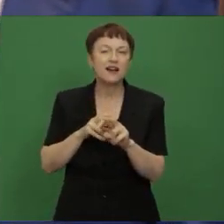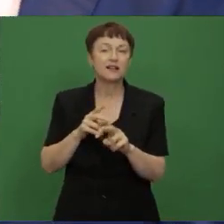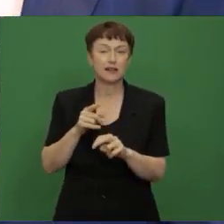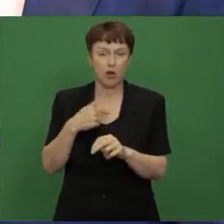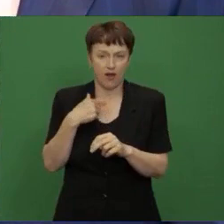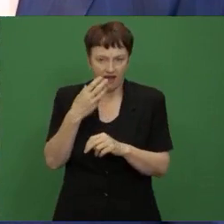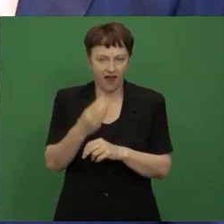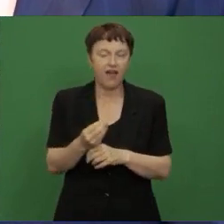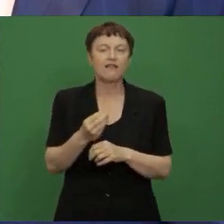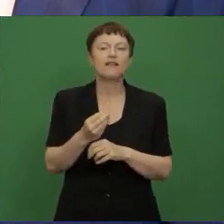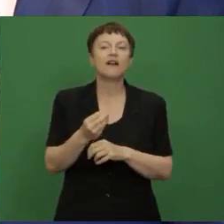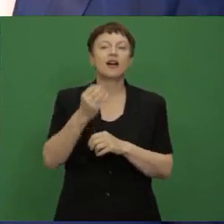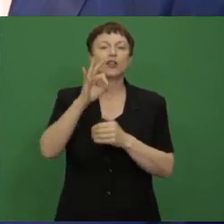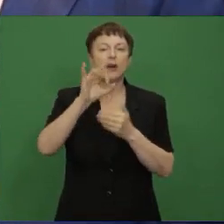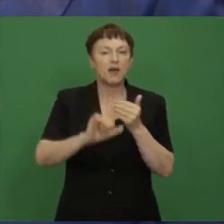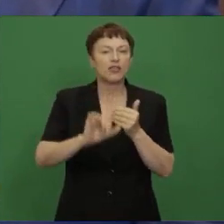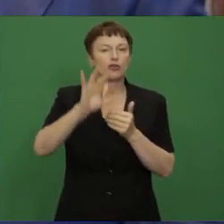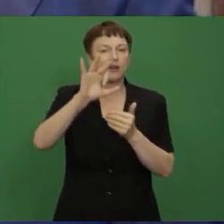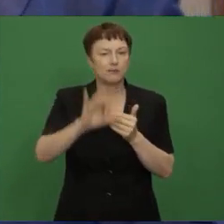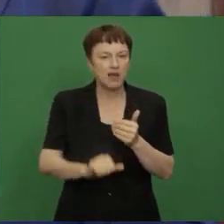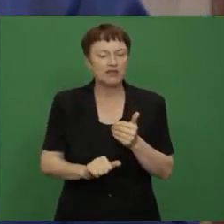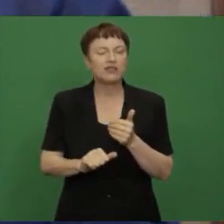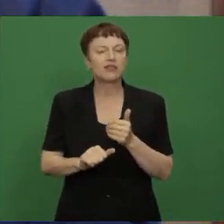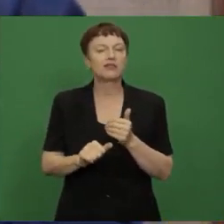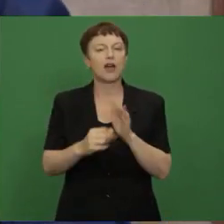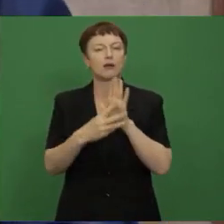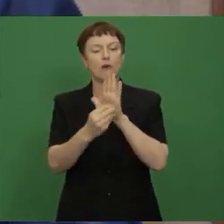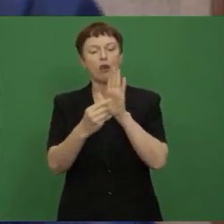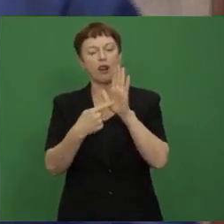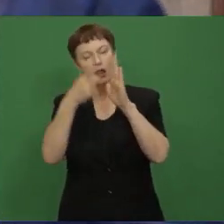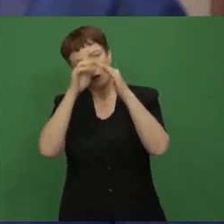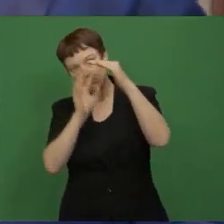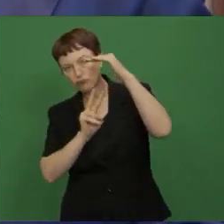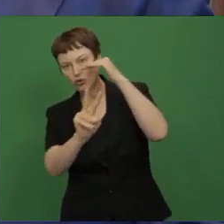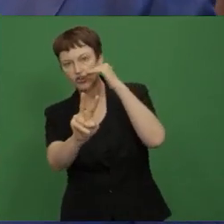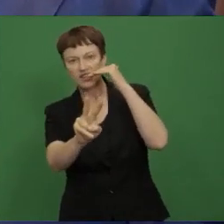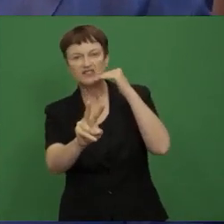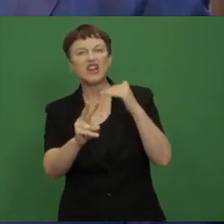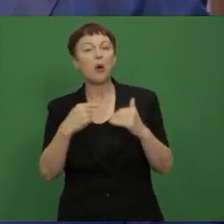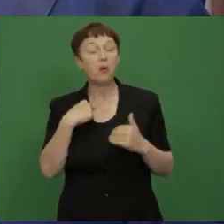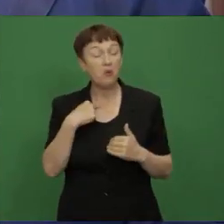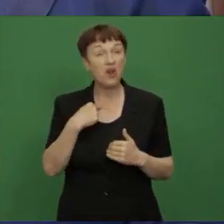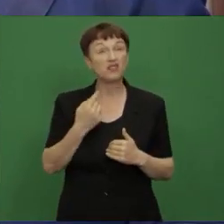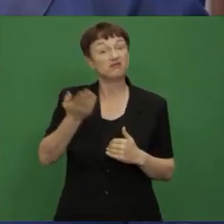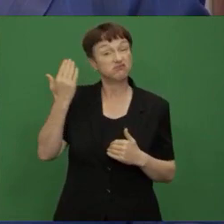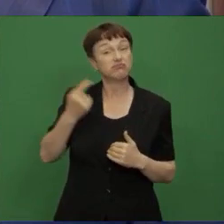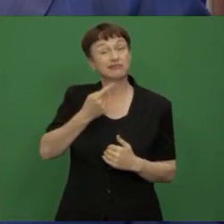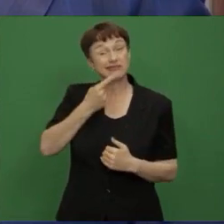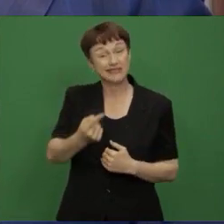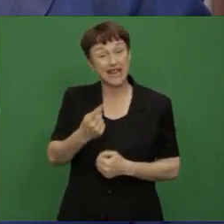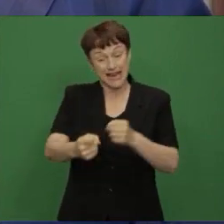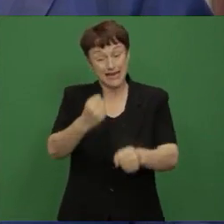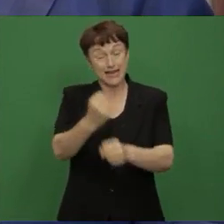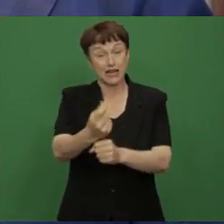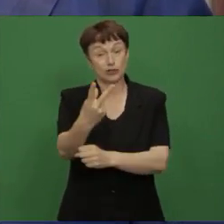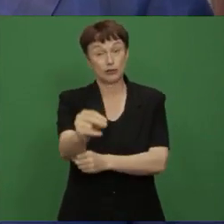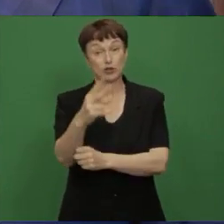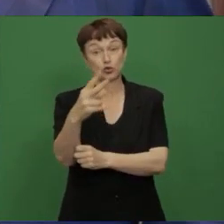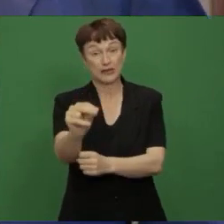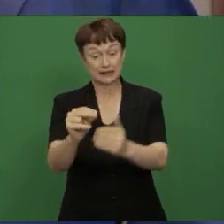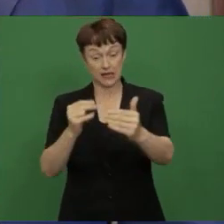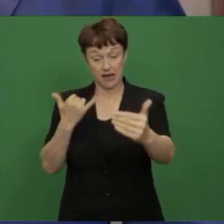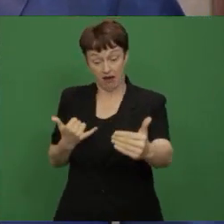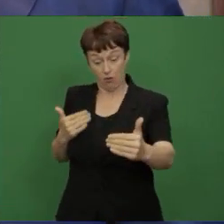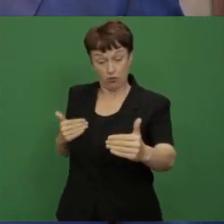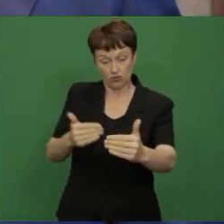model is for 4 rate hikes of 25 basis points, reaching 7.5% by the